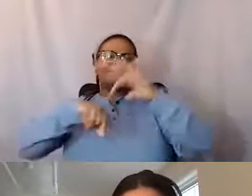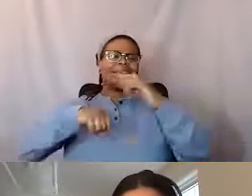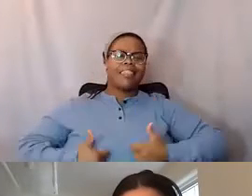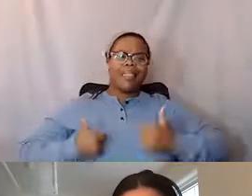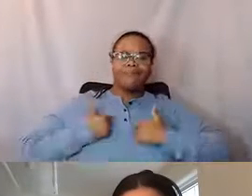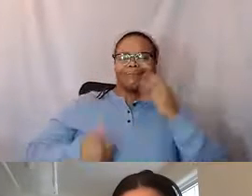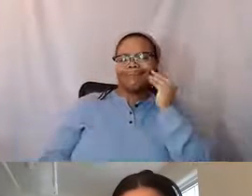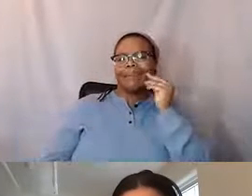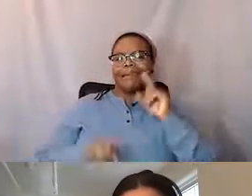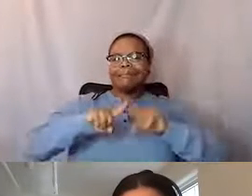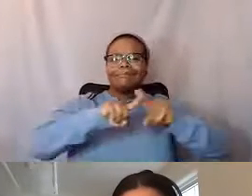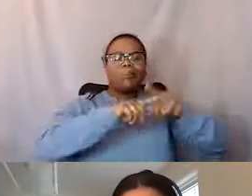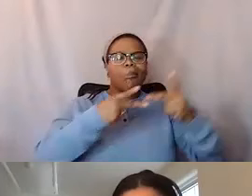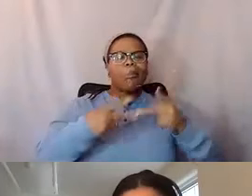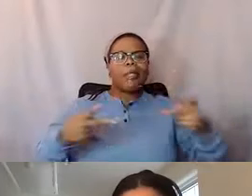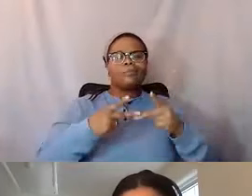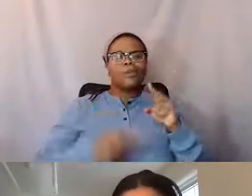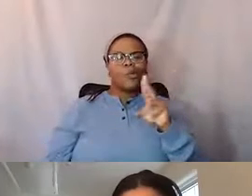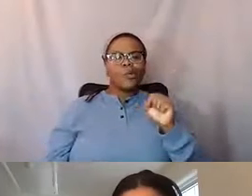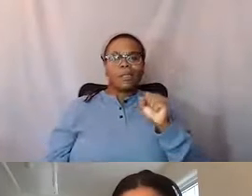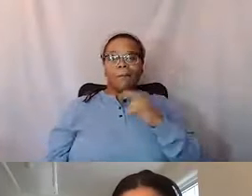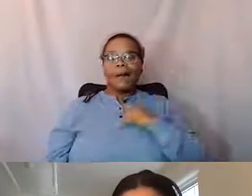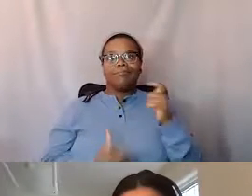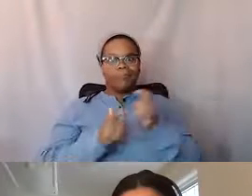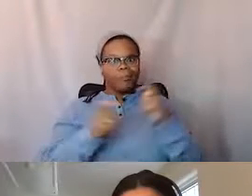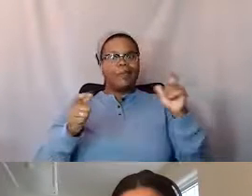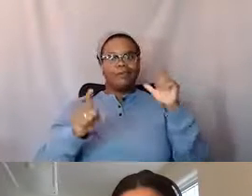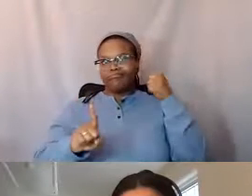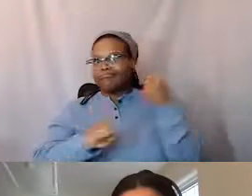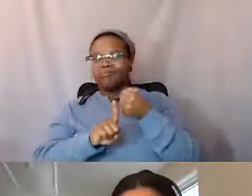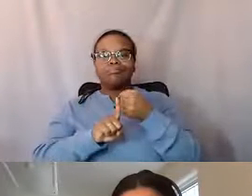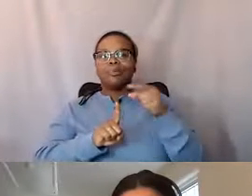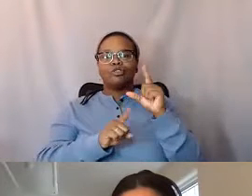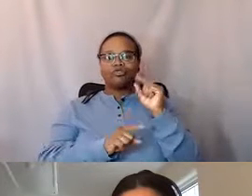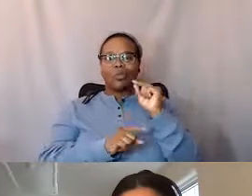the biggest change of my life has been spending the last 20 years over here in Dubrovnik.